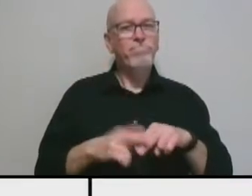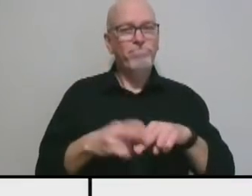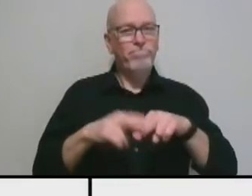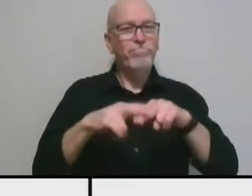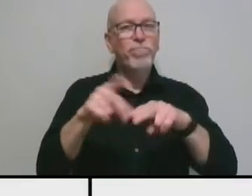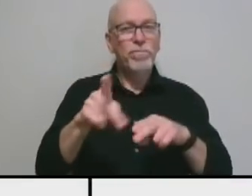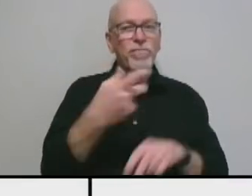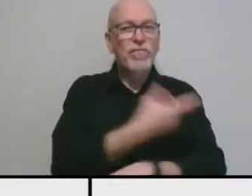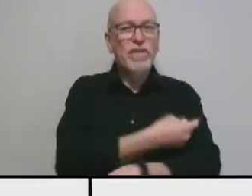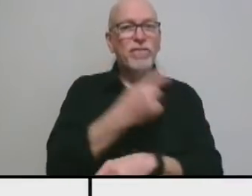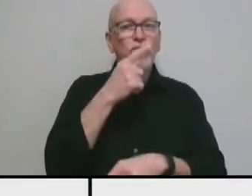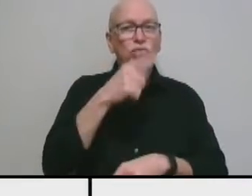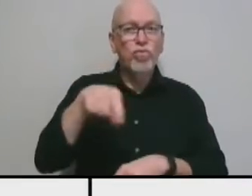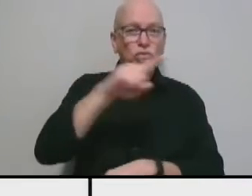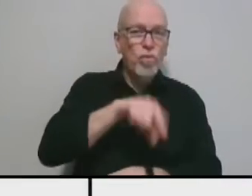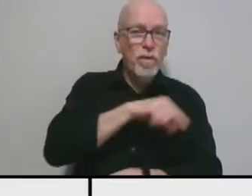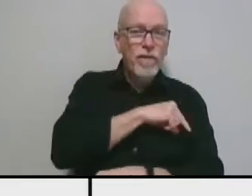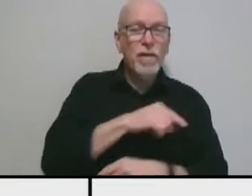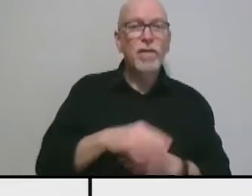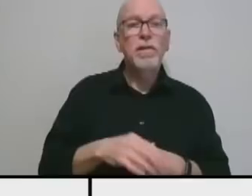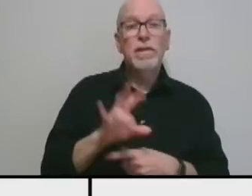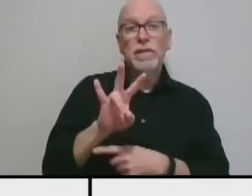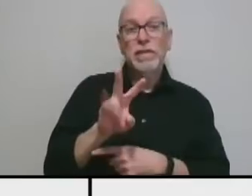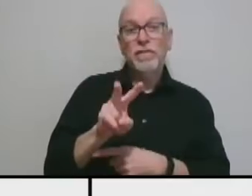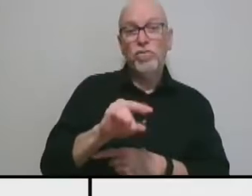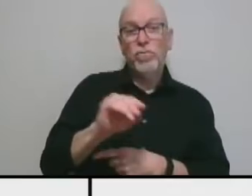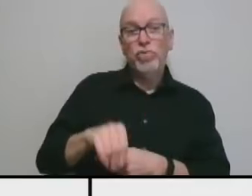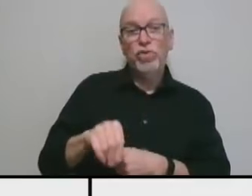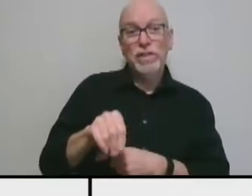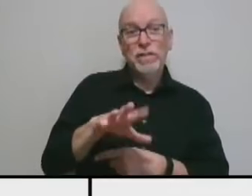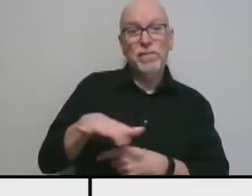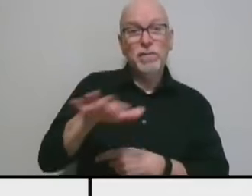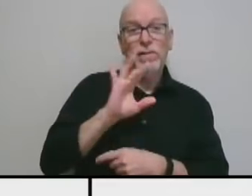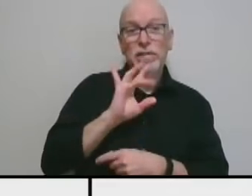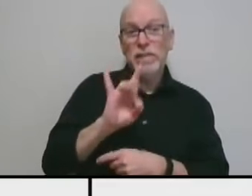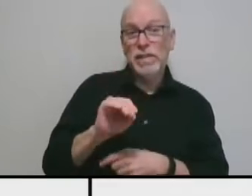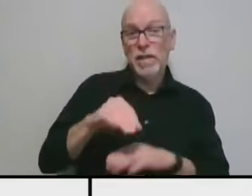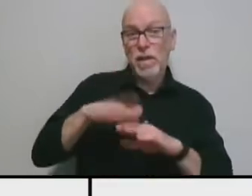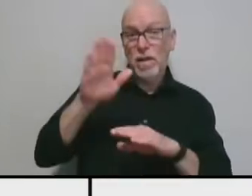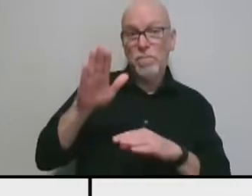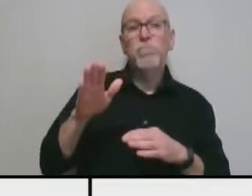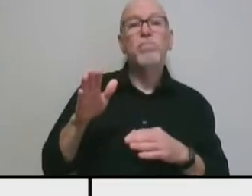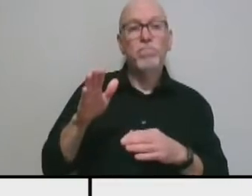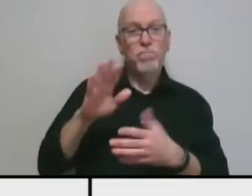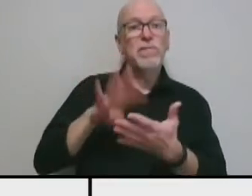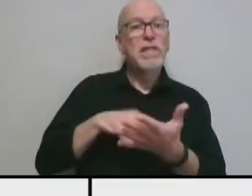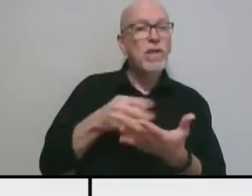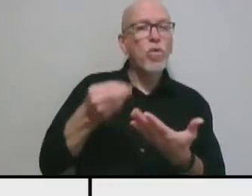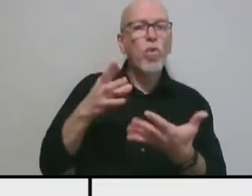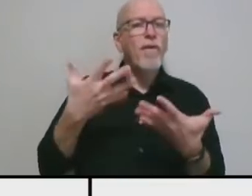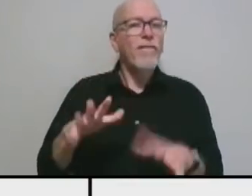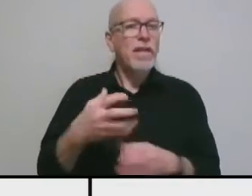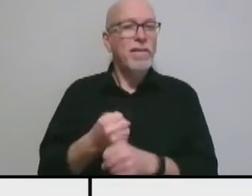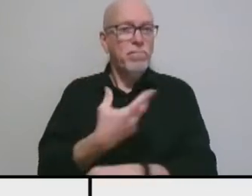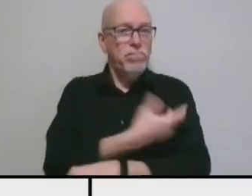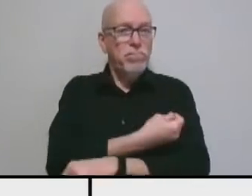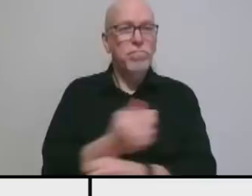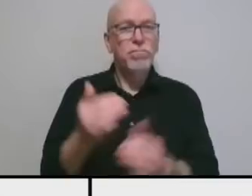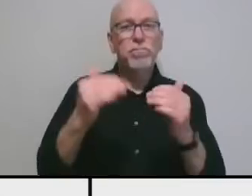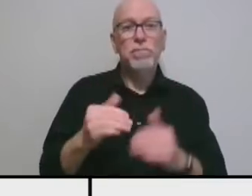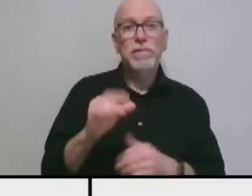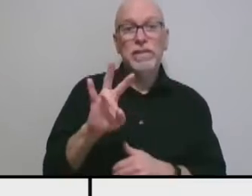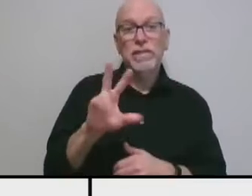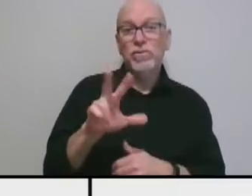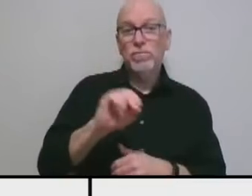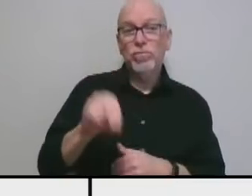our eligible populations. 72% of Hoosiers age 80 plus have scheduled or received a vaccine. 73% of